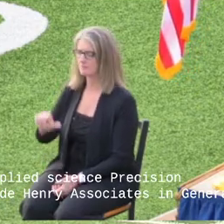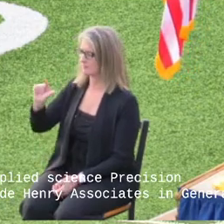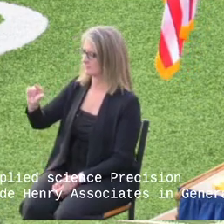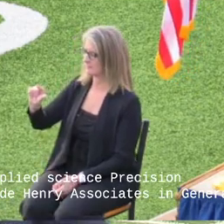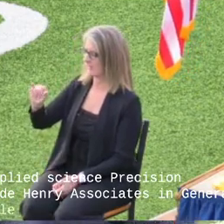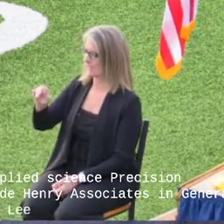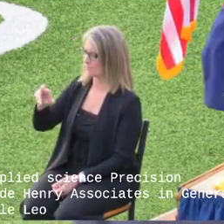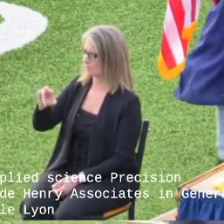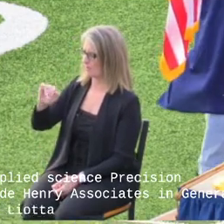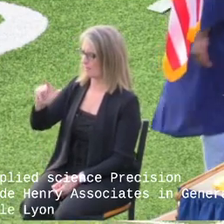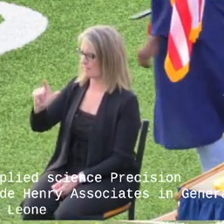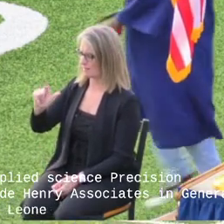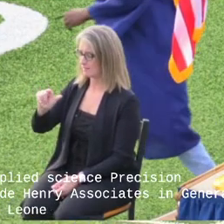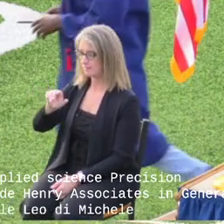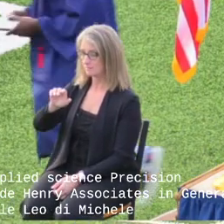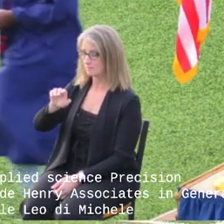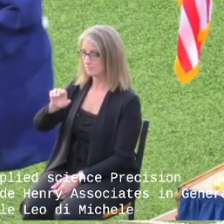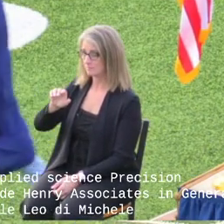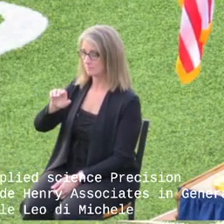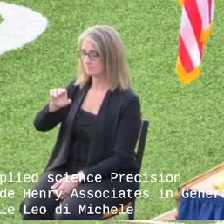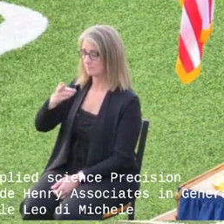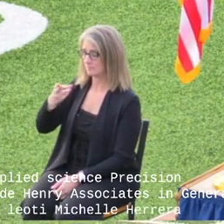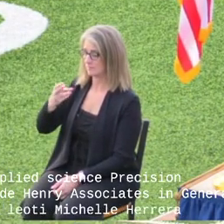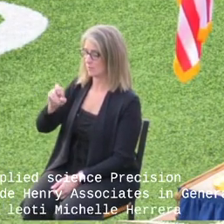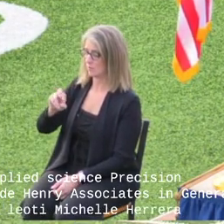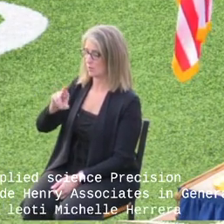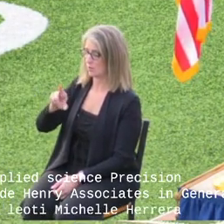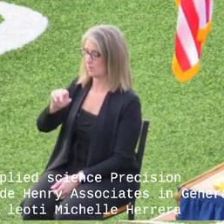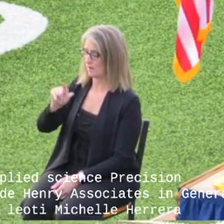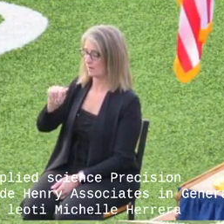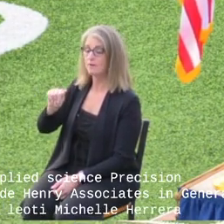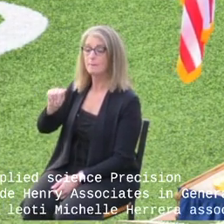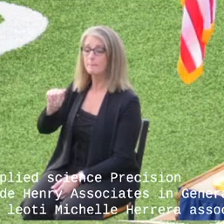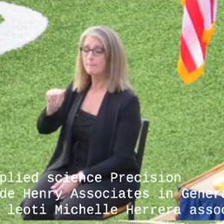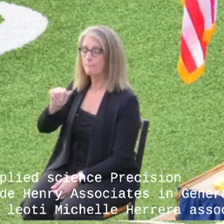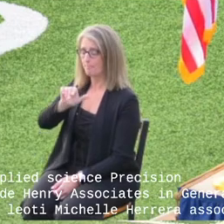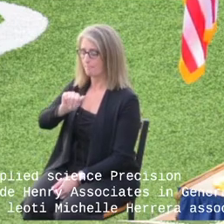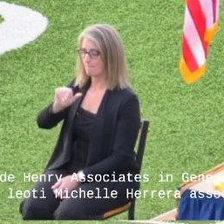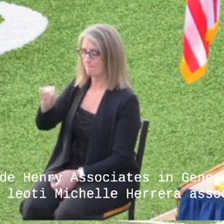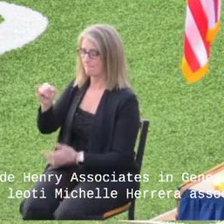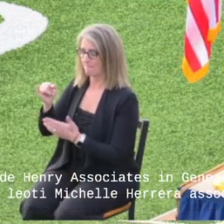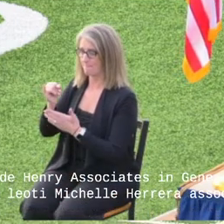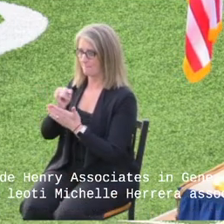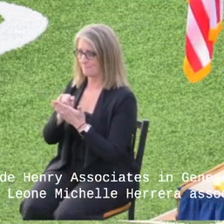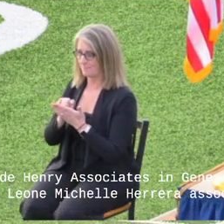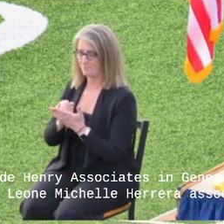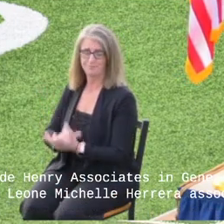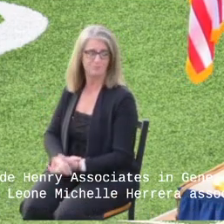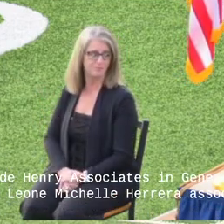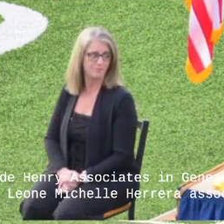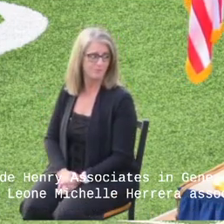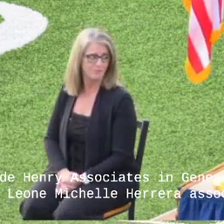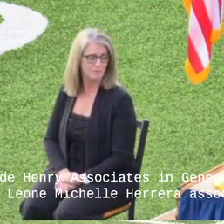Gabrielle Leone Michelle Herrera, Associate in Arts.